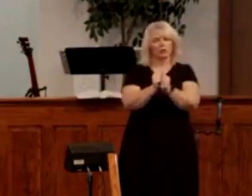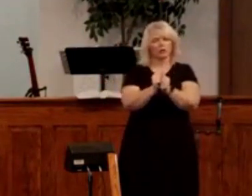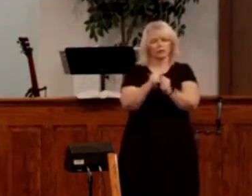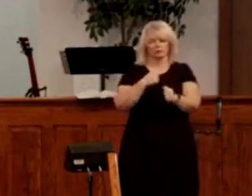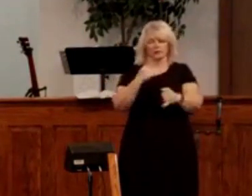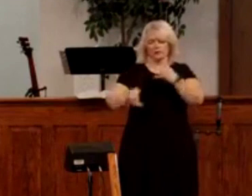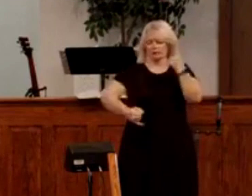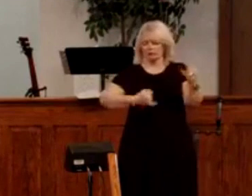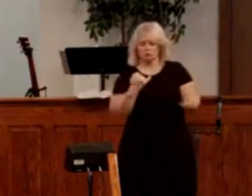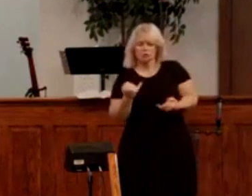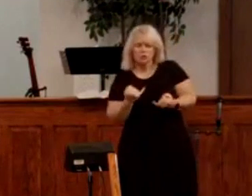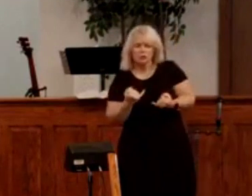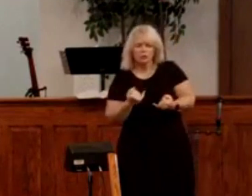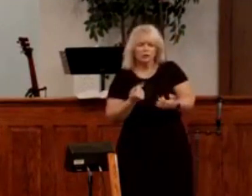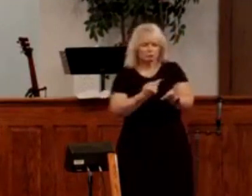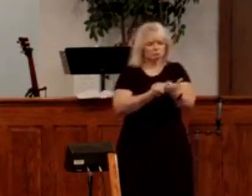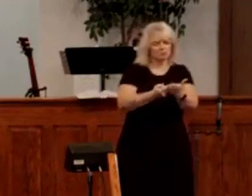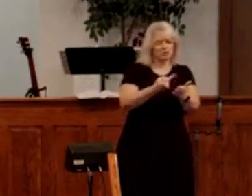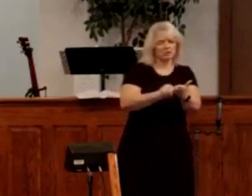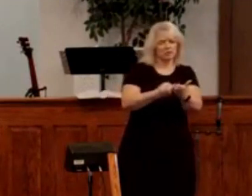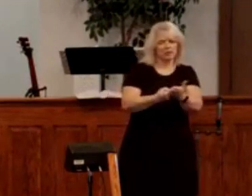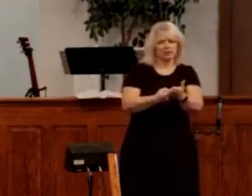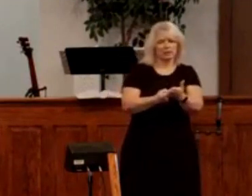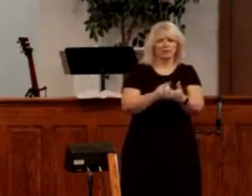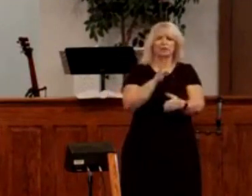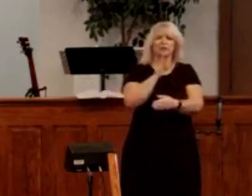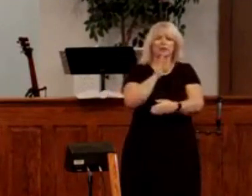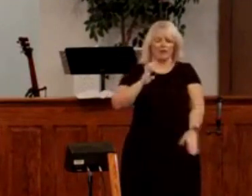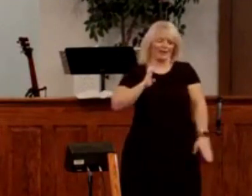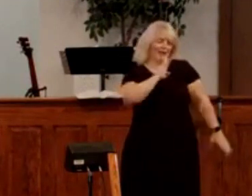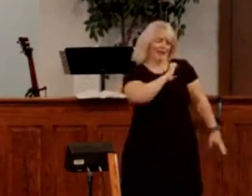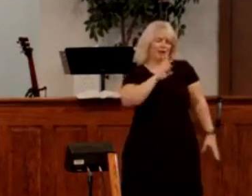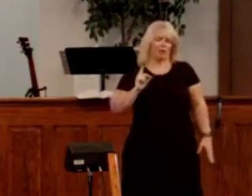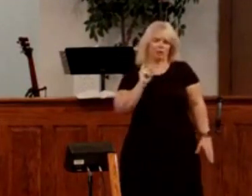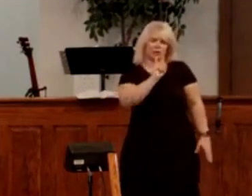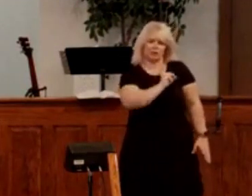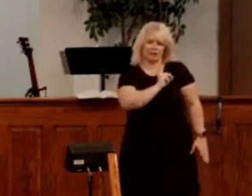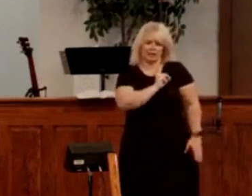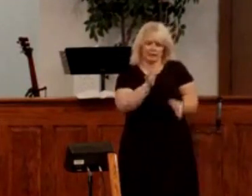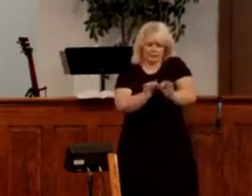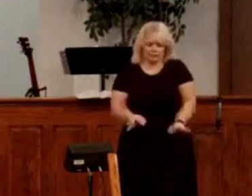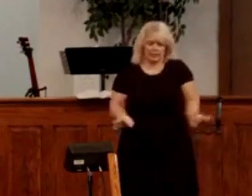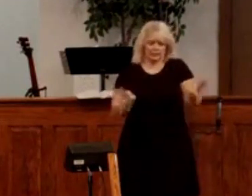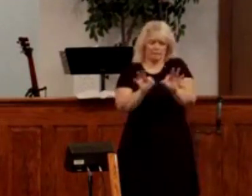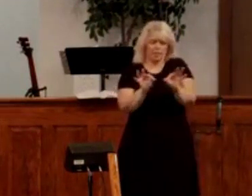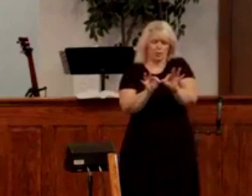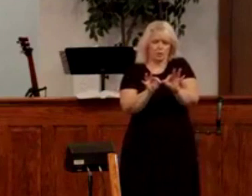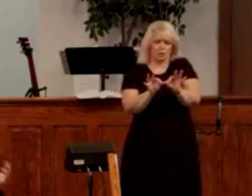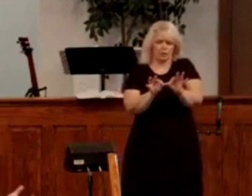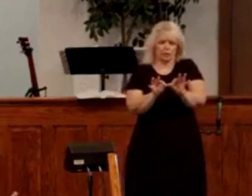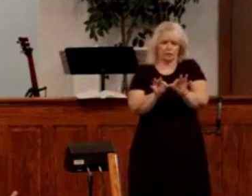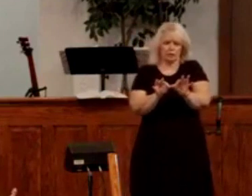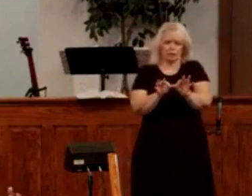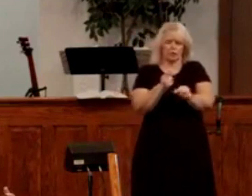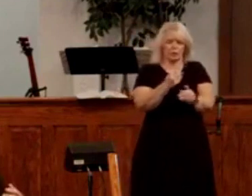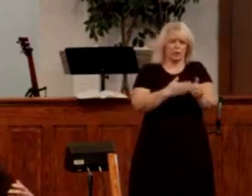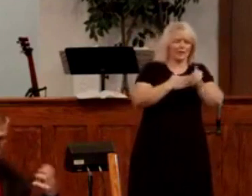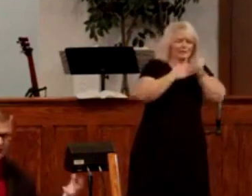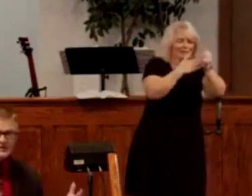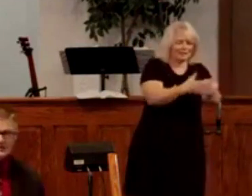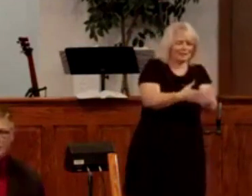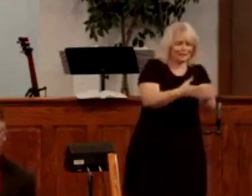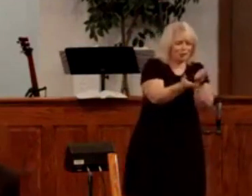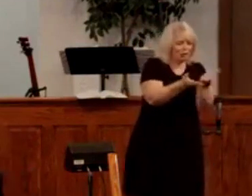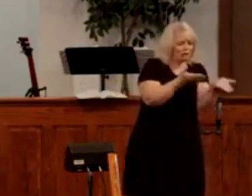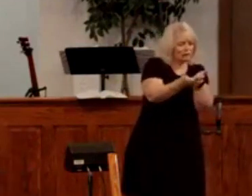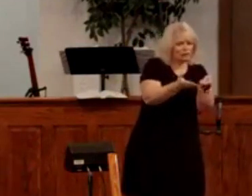I have enjoyed discussing the differences between an elder and a deacon. That's important, right? We've discussed that. One is a leader of